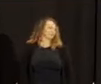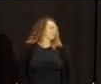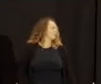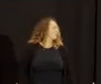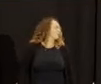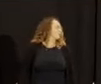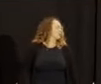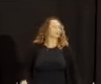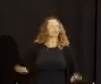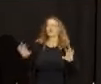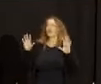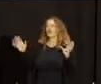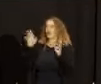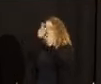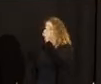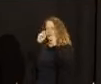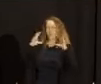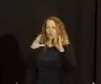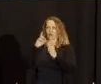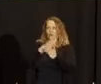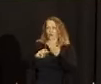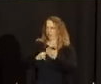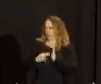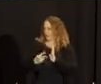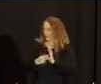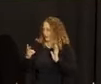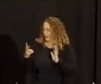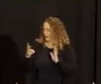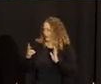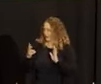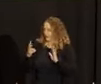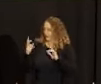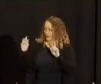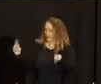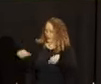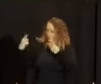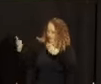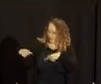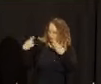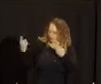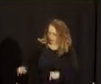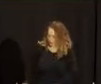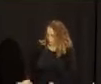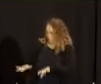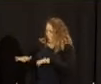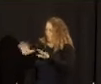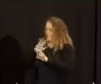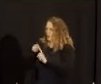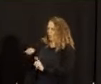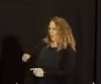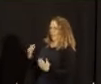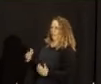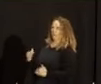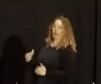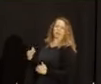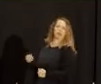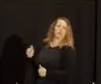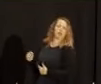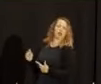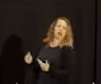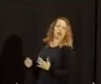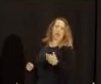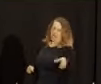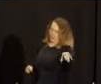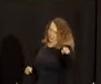And so when you think about what that means, when you spend decades talking about your loved one's limitations, right,